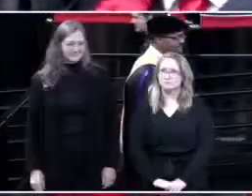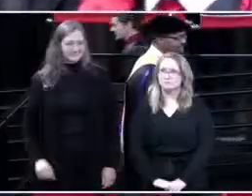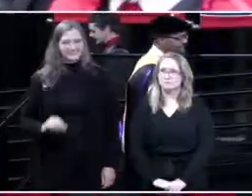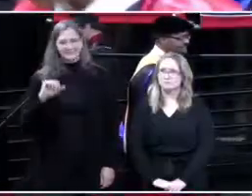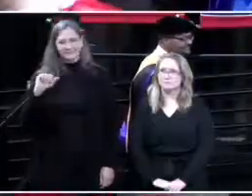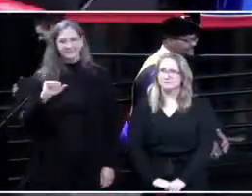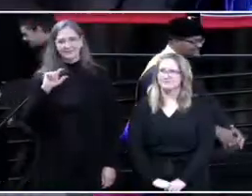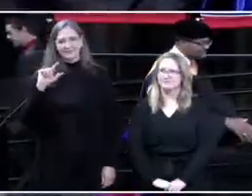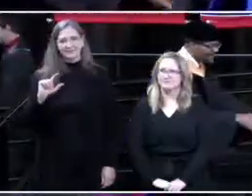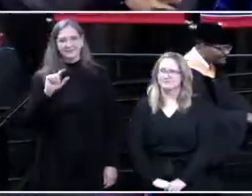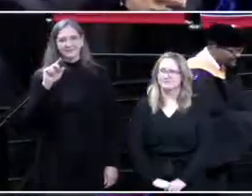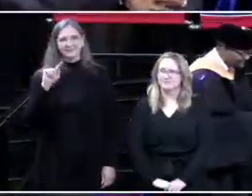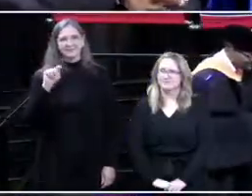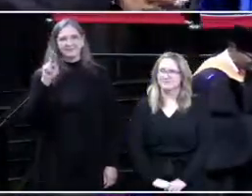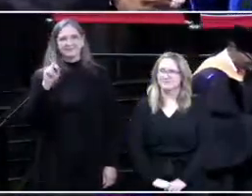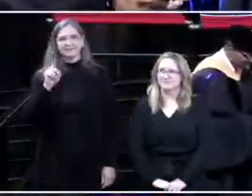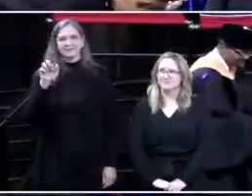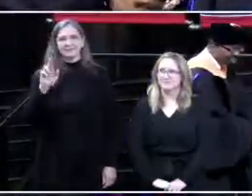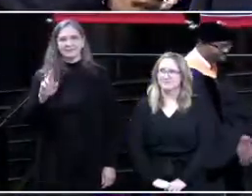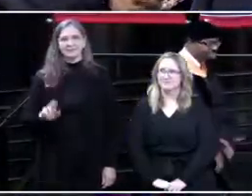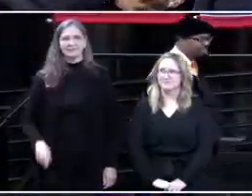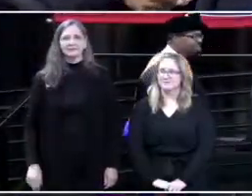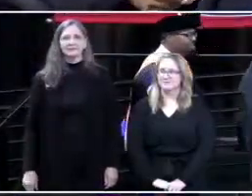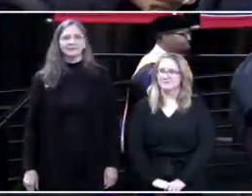Andrew Lynn Tucker.